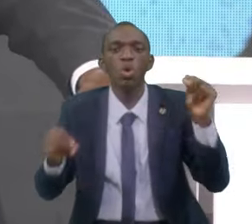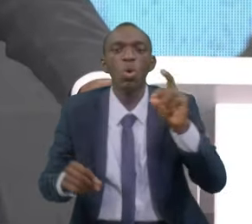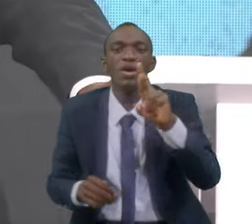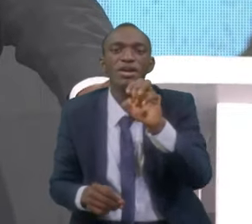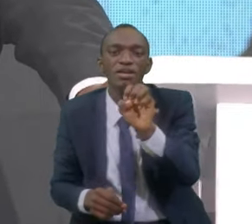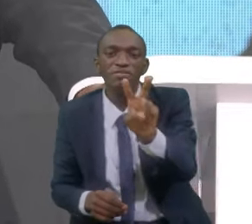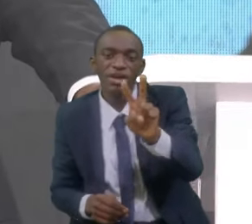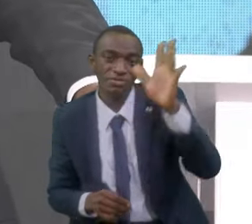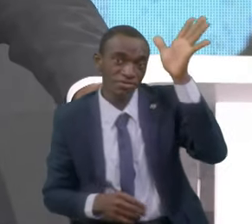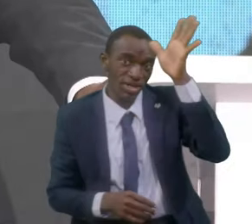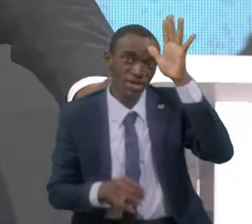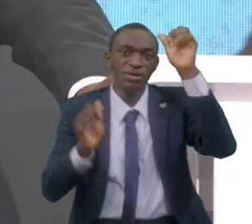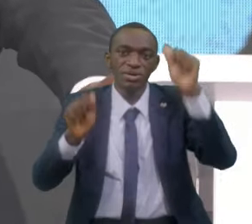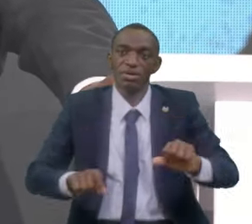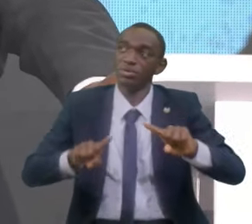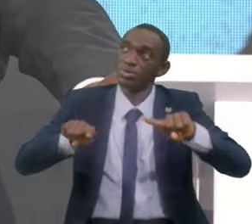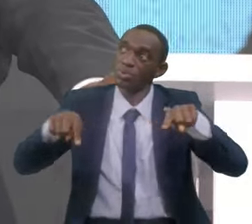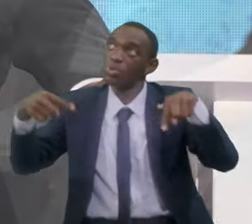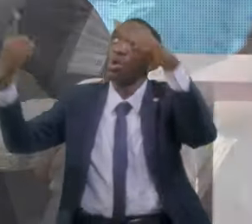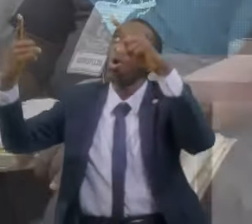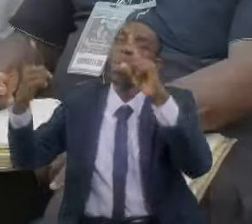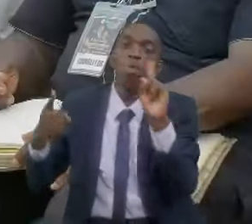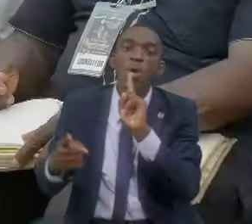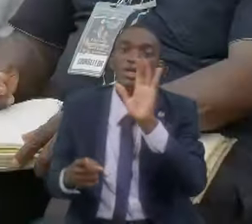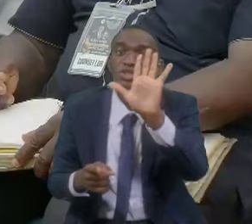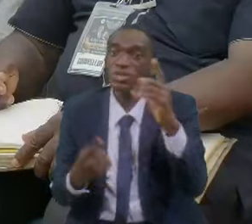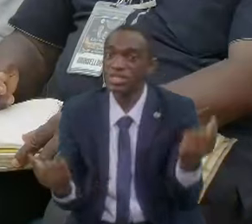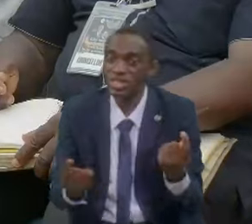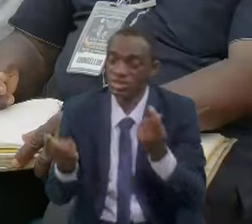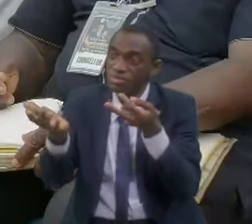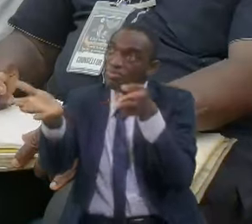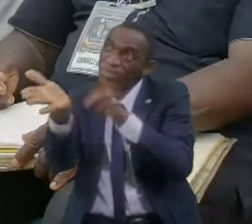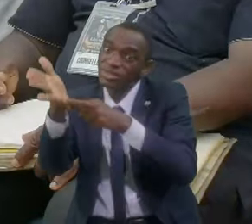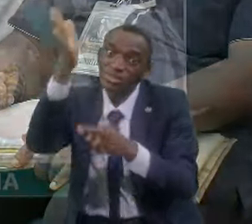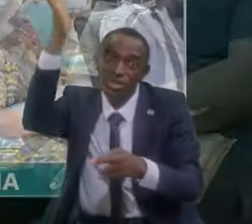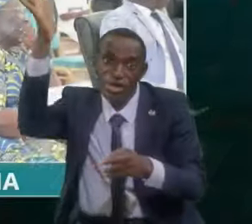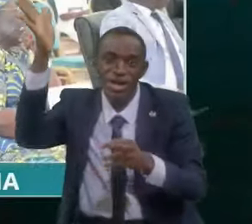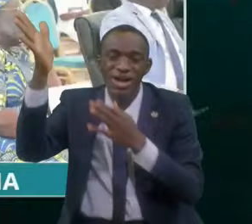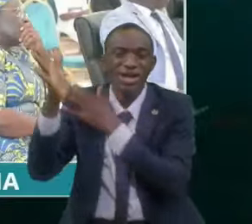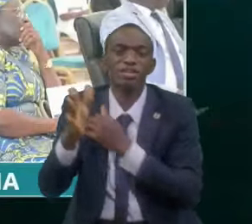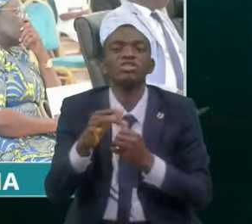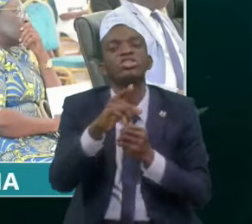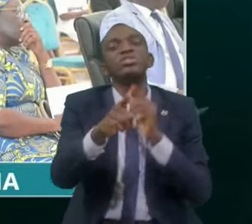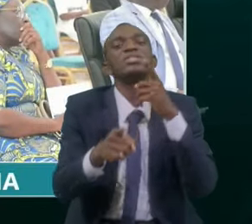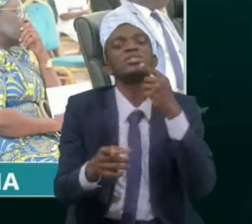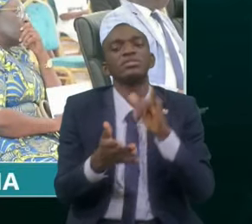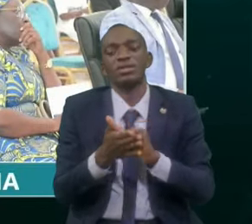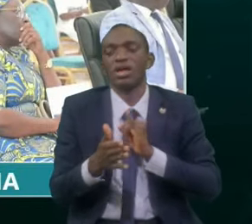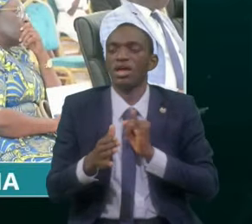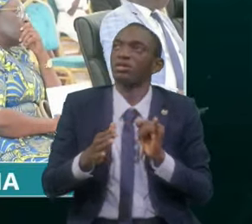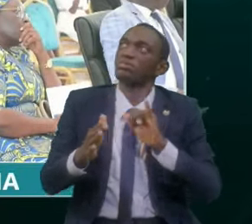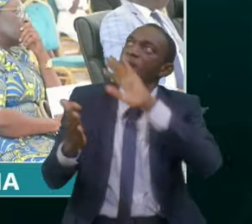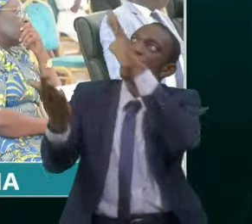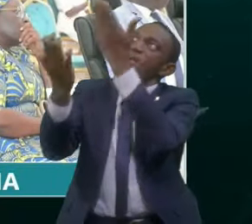where all your sins have been written and say, I come here to heaven. Yes,